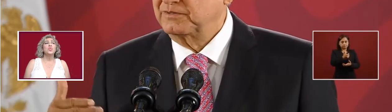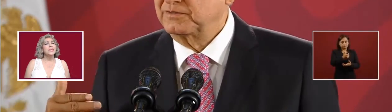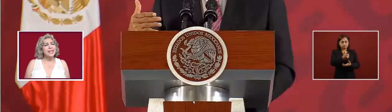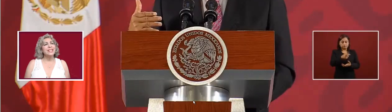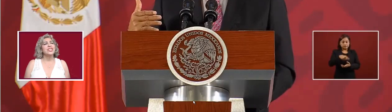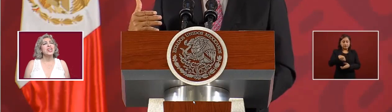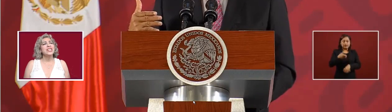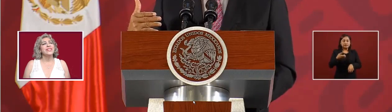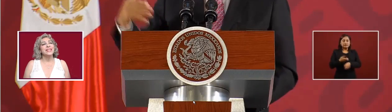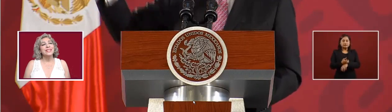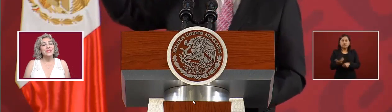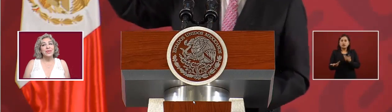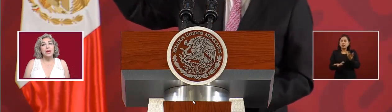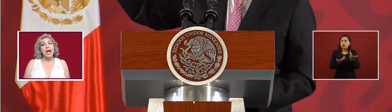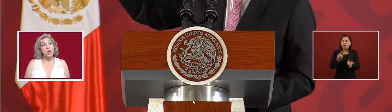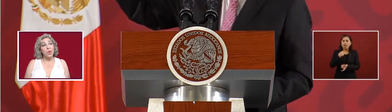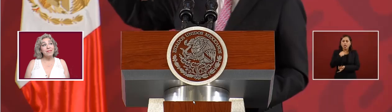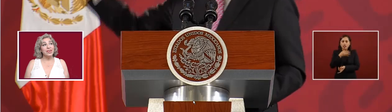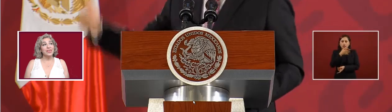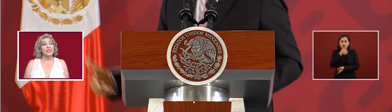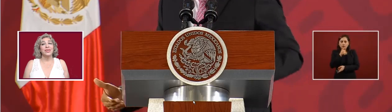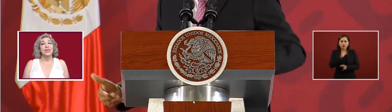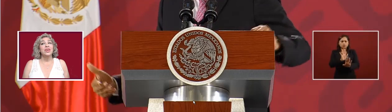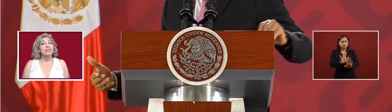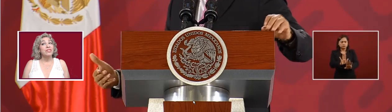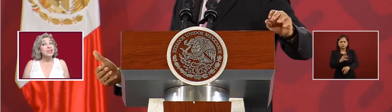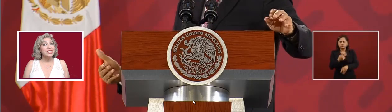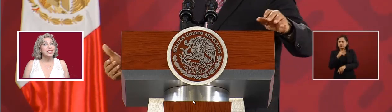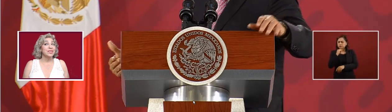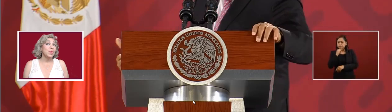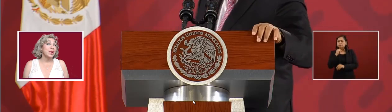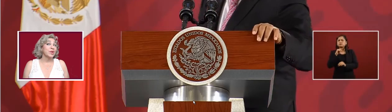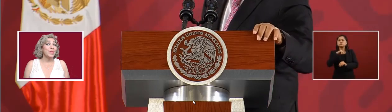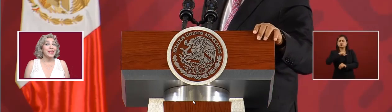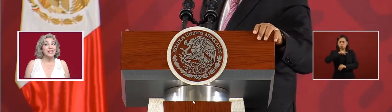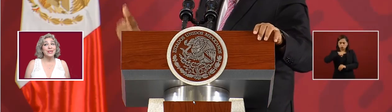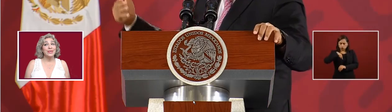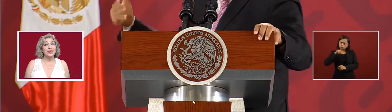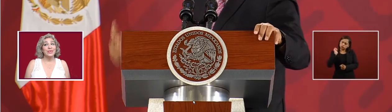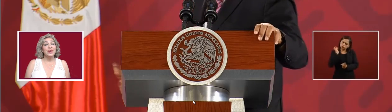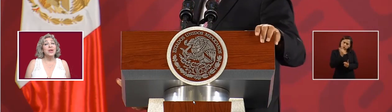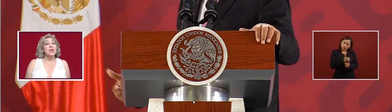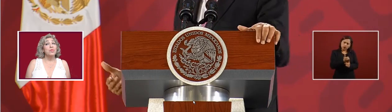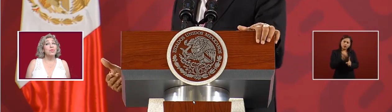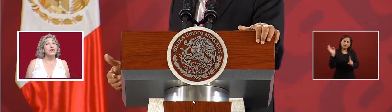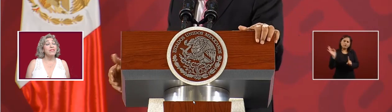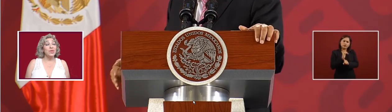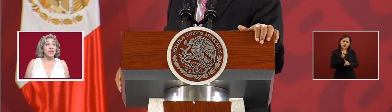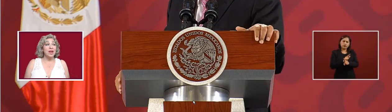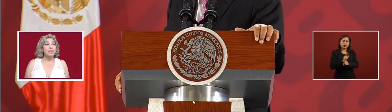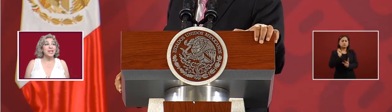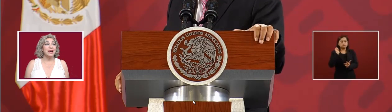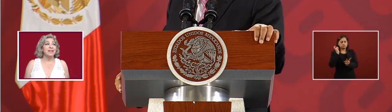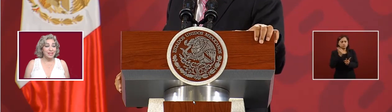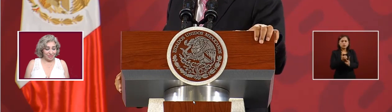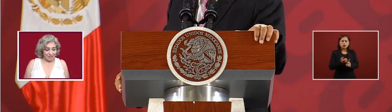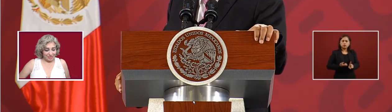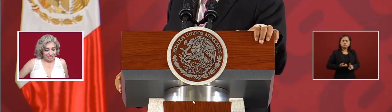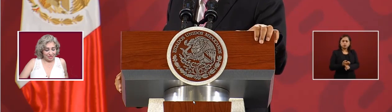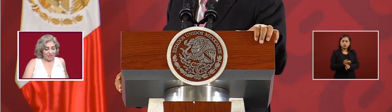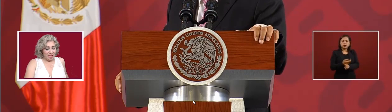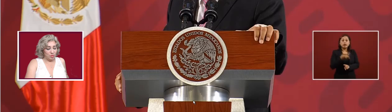So, we'll take charge of it. However, first, we are going to, review the nomina.